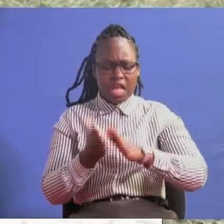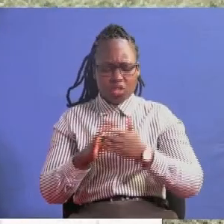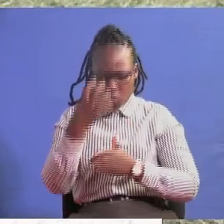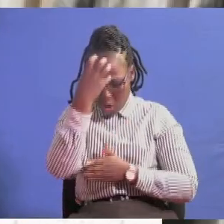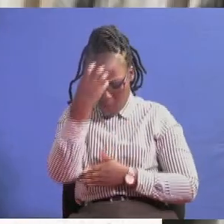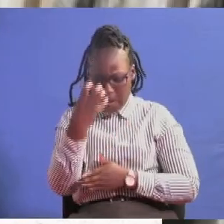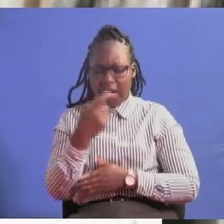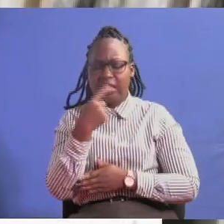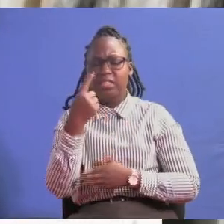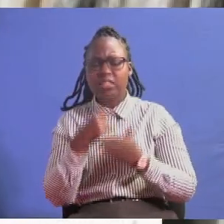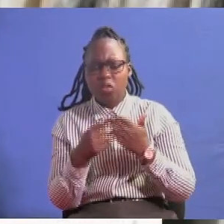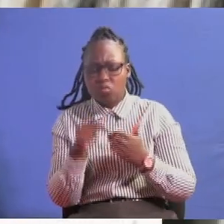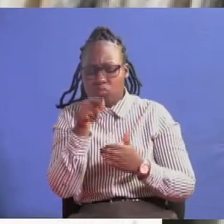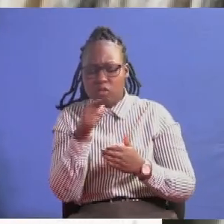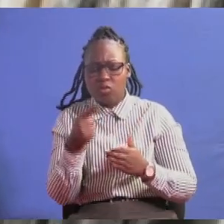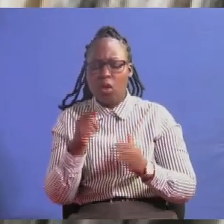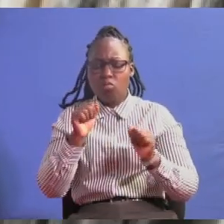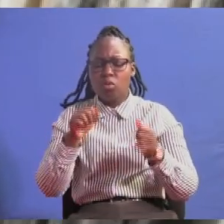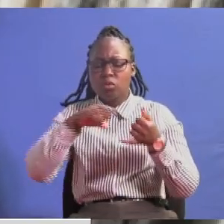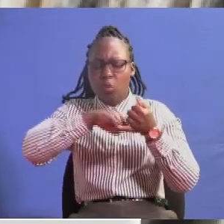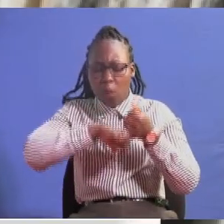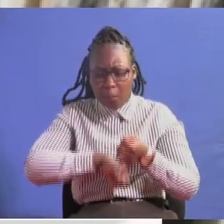alinyambia, huu atamuoa,